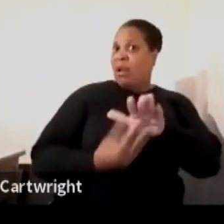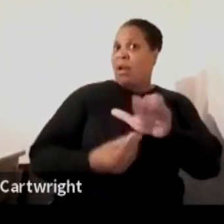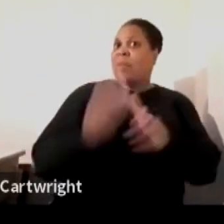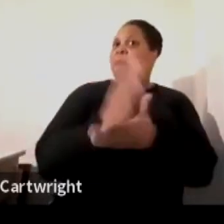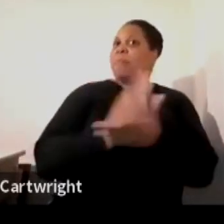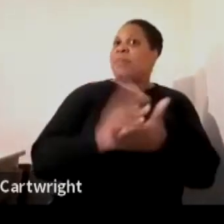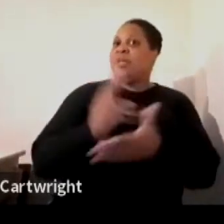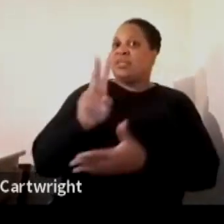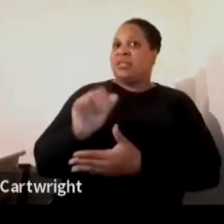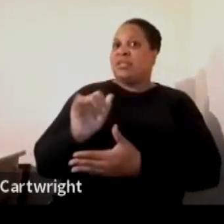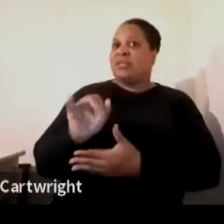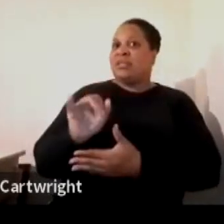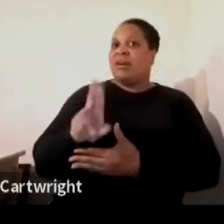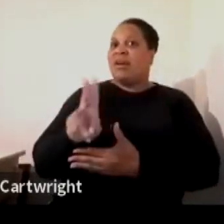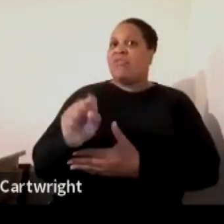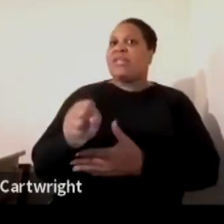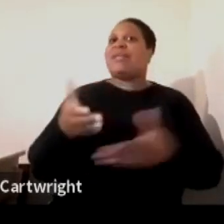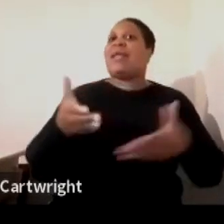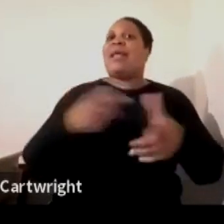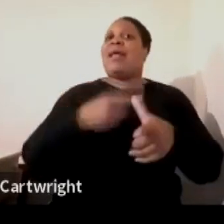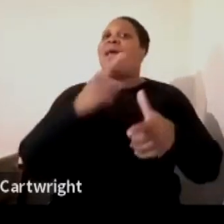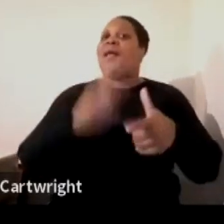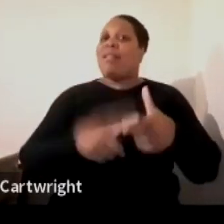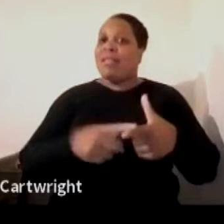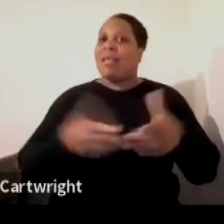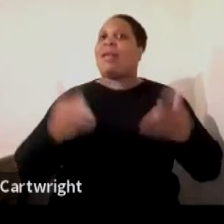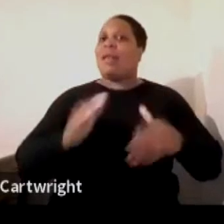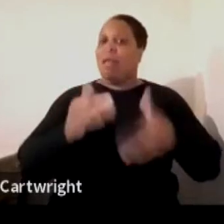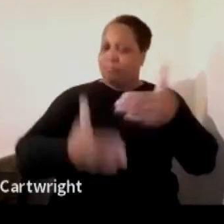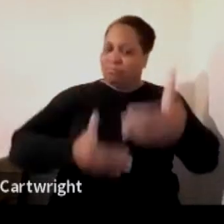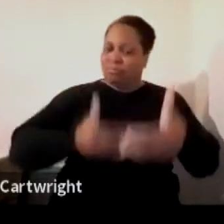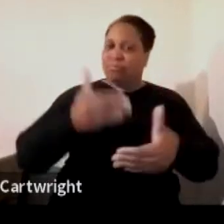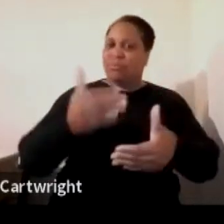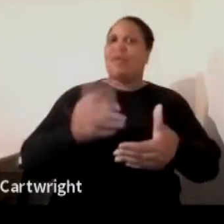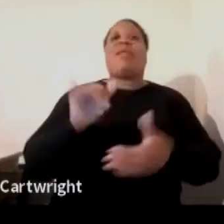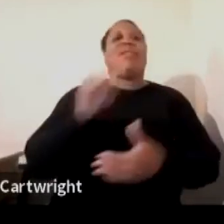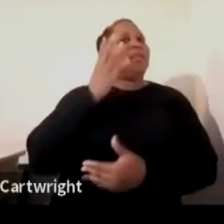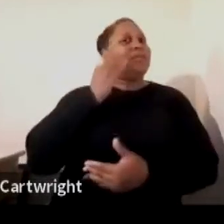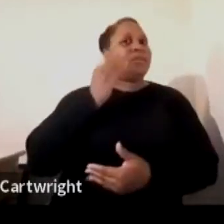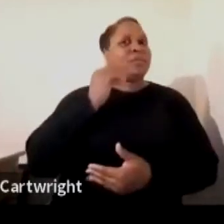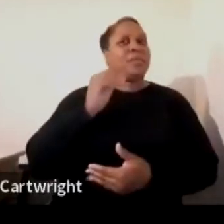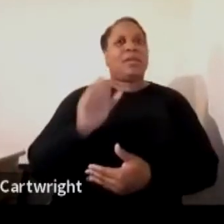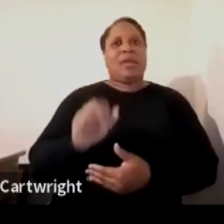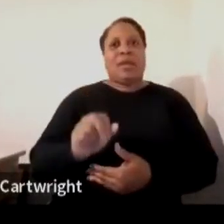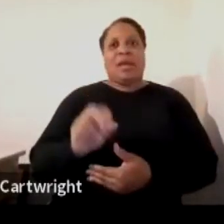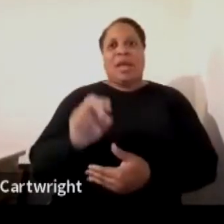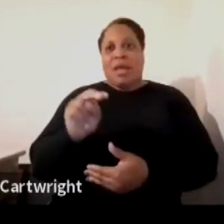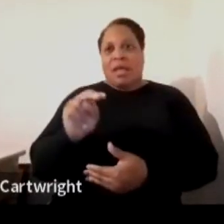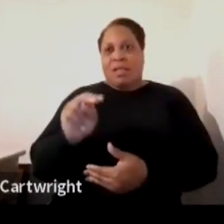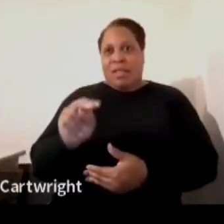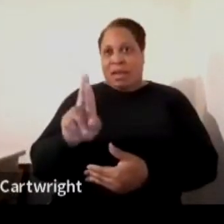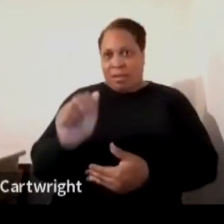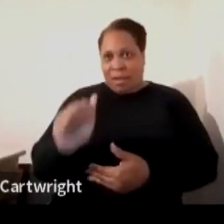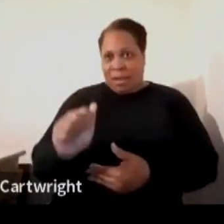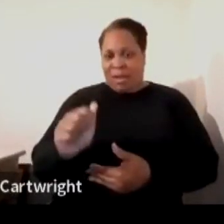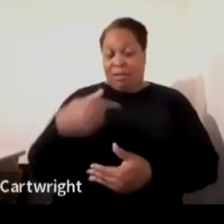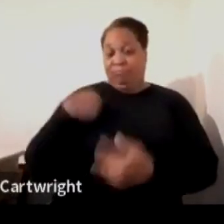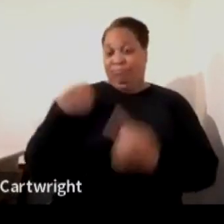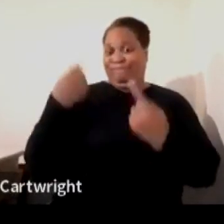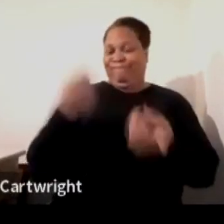process to happen? And that's what we're experiencing now with this mRNA vaccine. They have been studied since the year I was born,